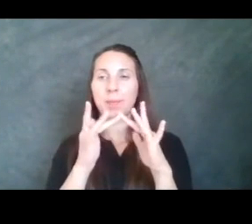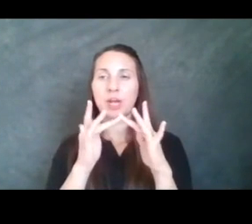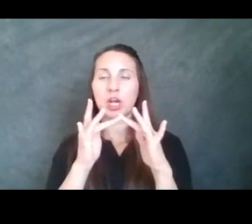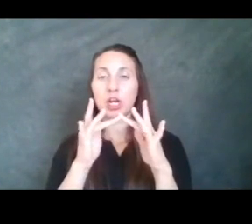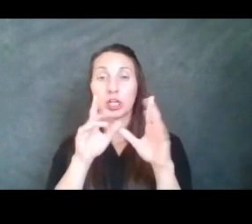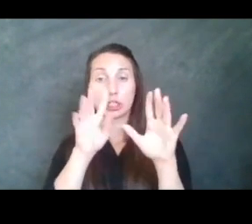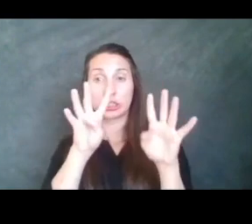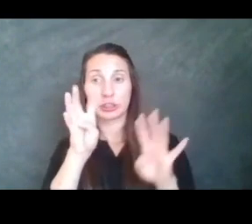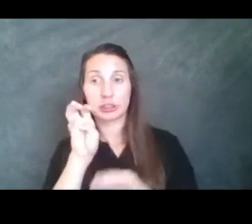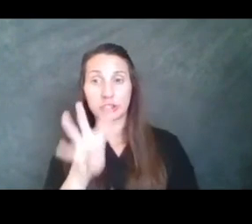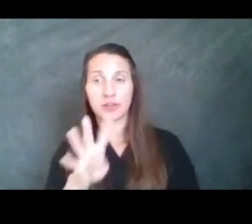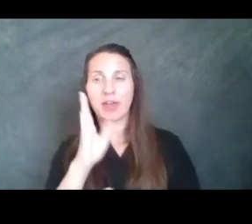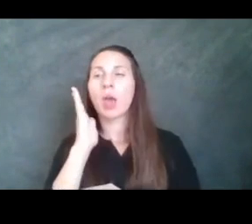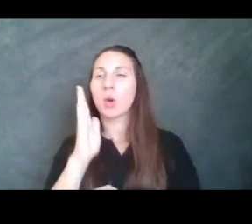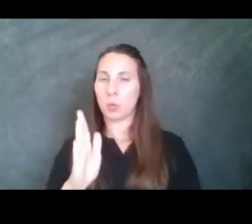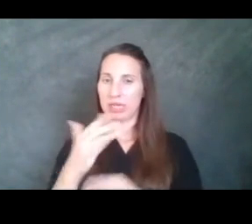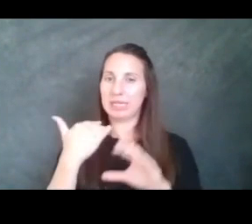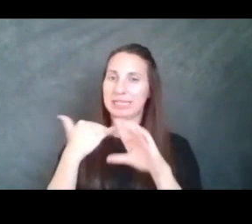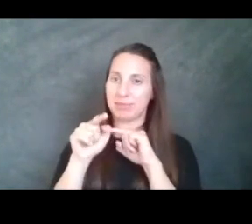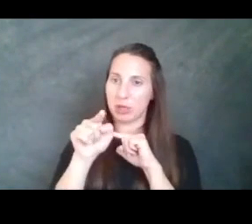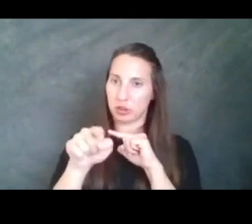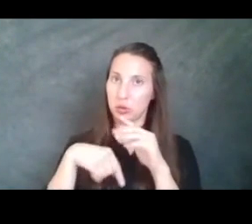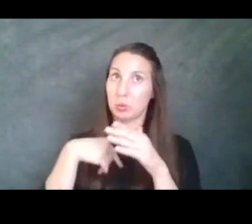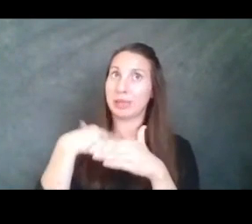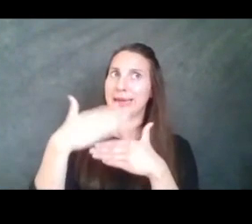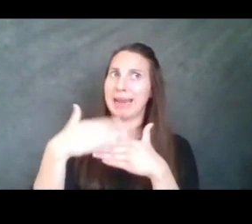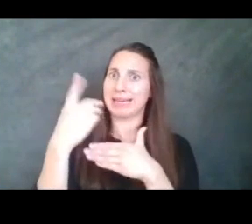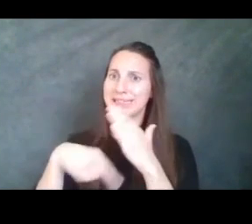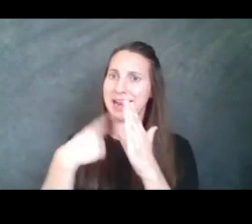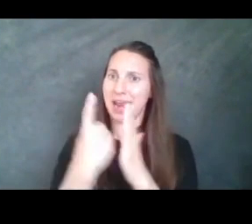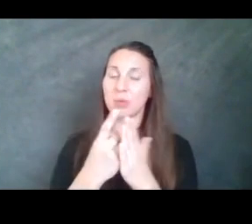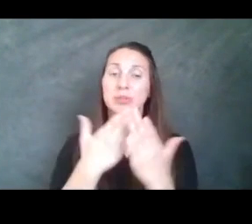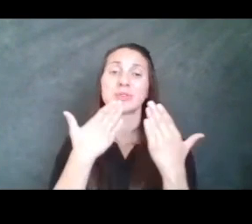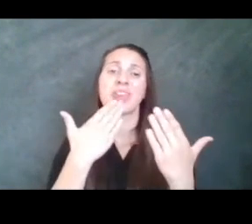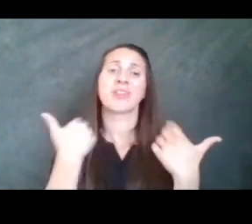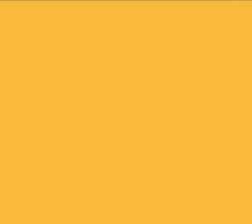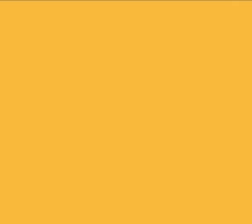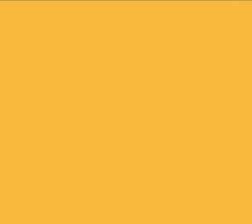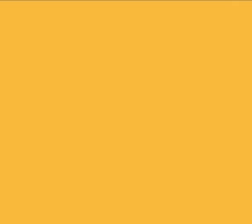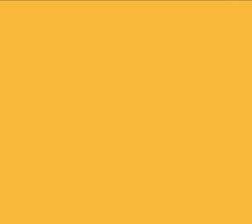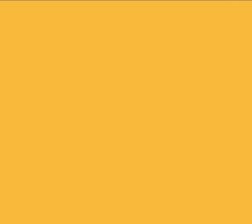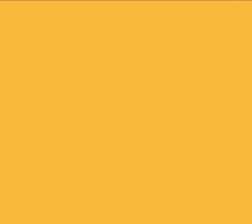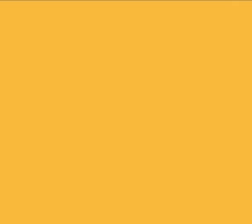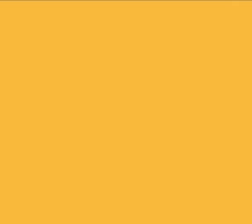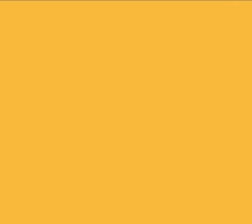an email in the next hour or so. Thank you. Have a wonderful day.